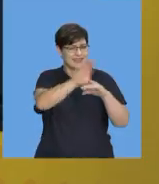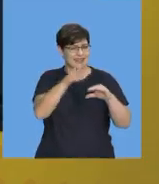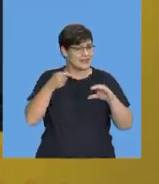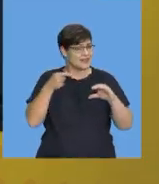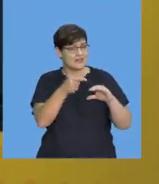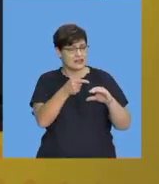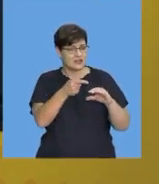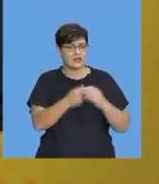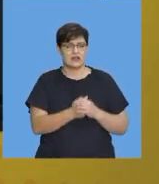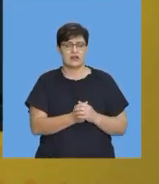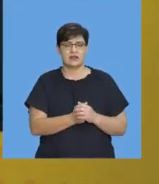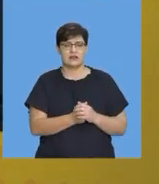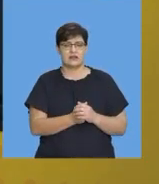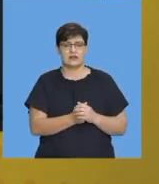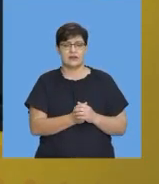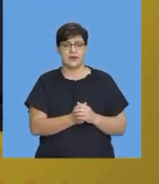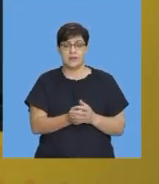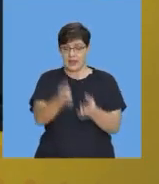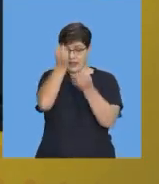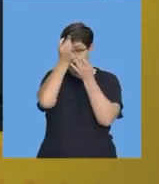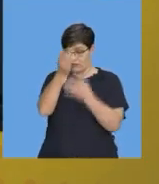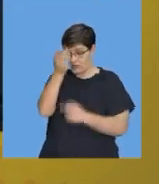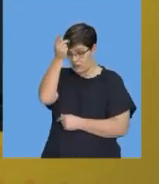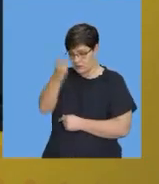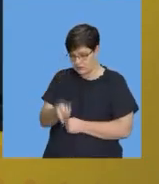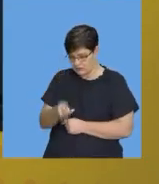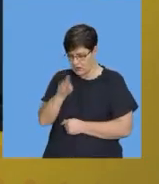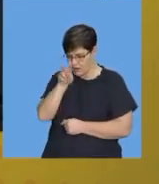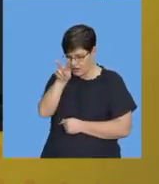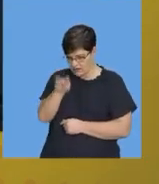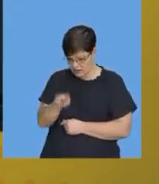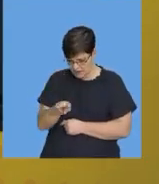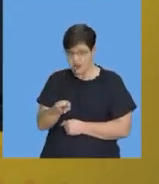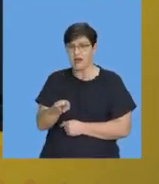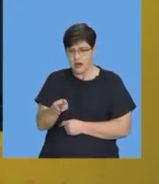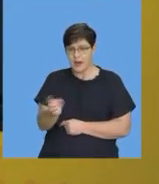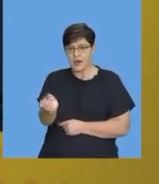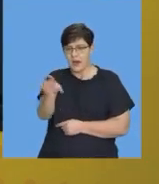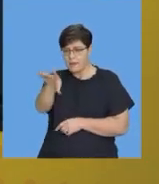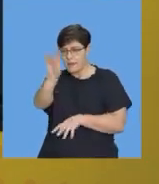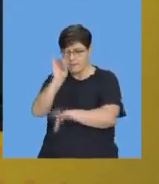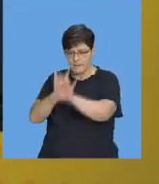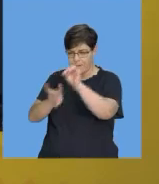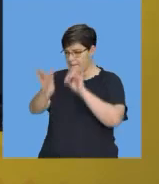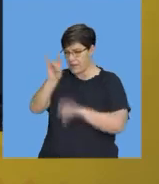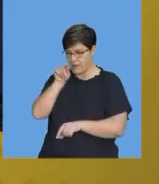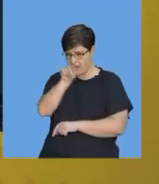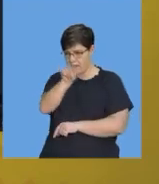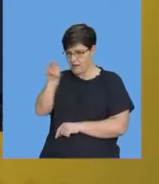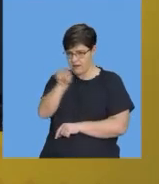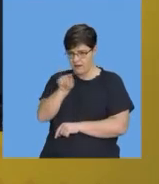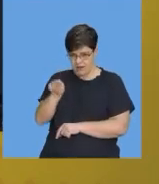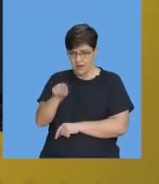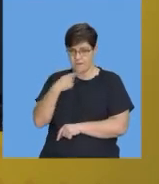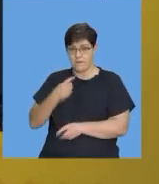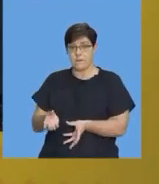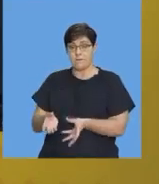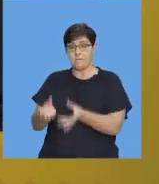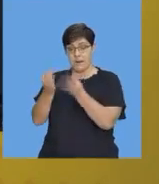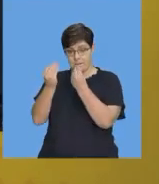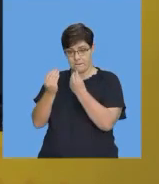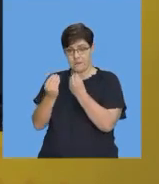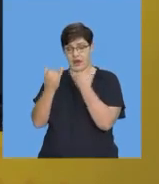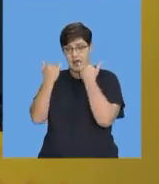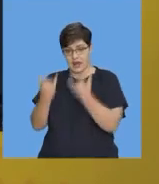capital is for you to look at the information, see what is given to you, and based on what you have,